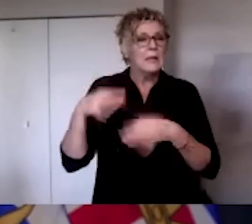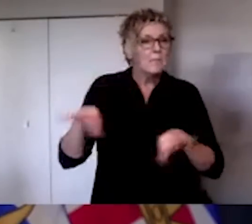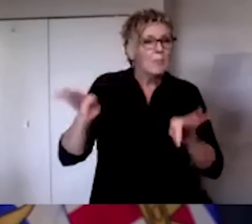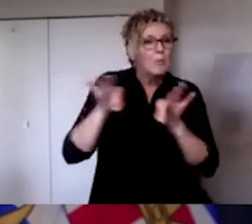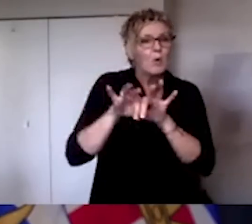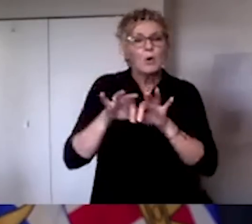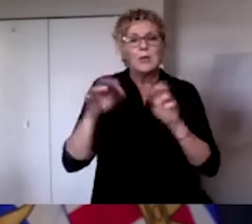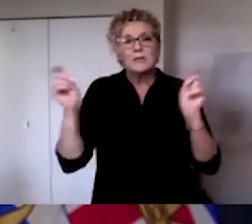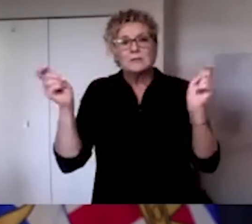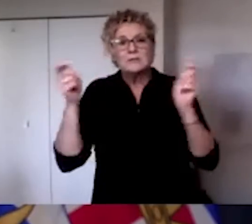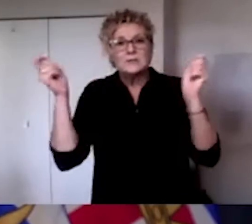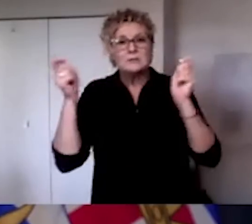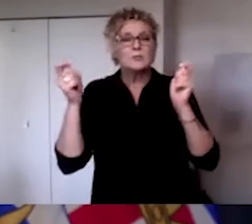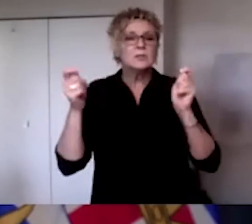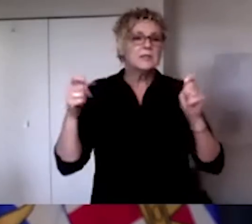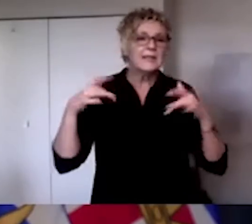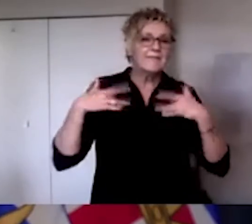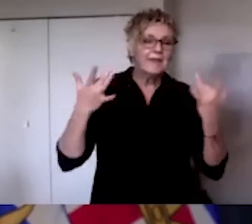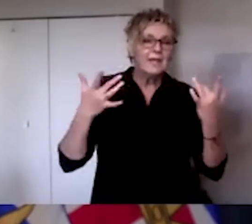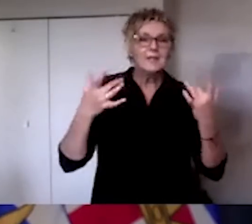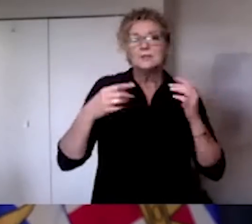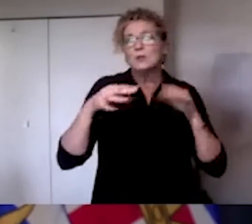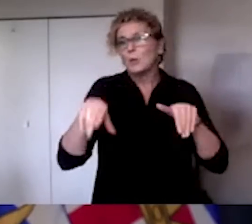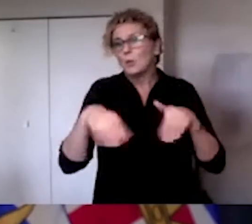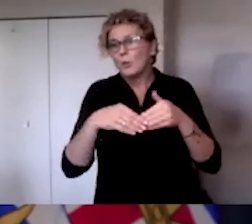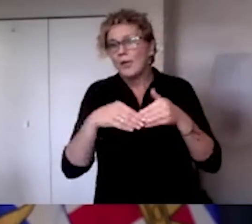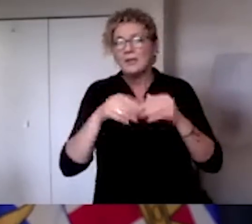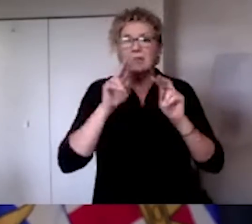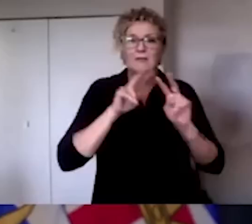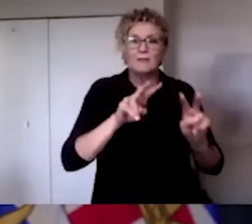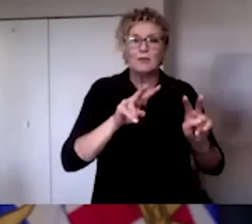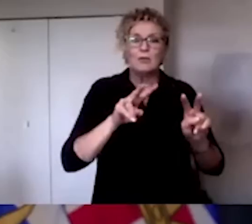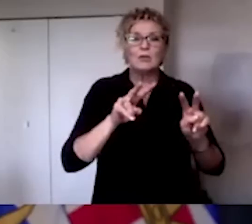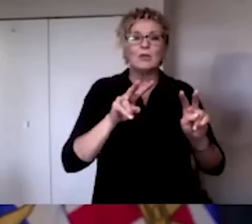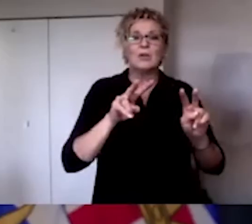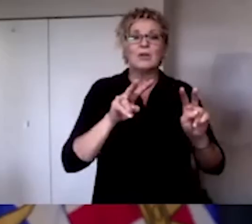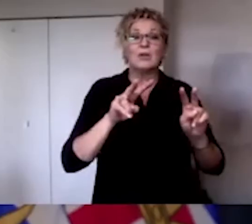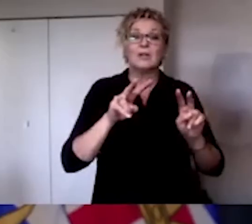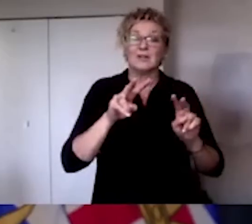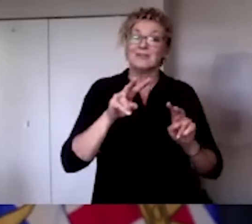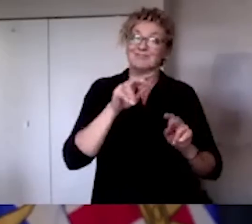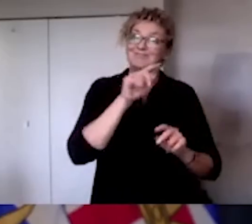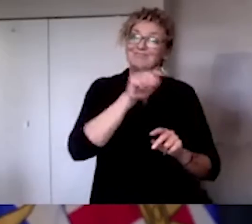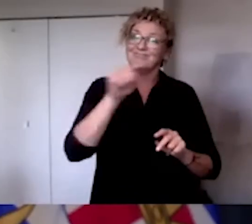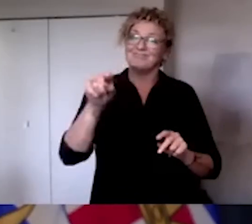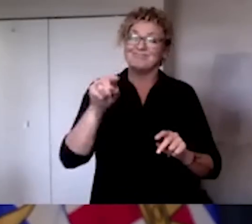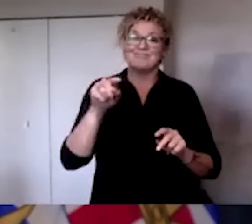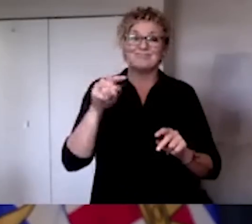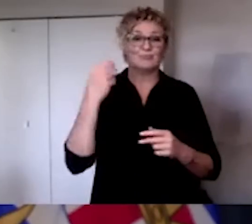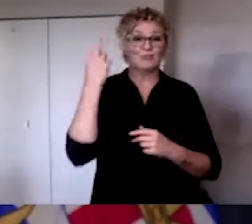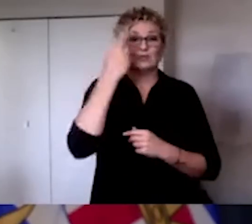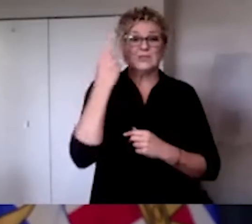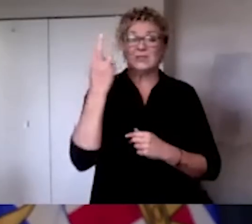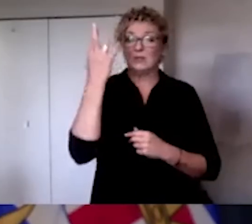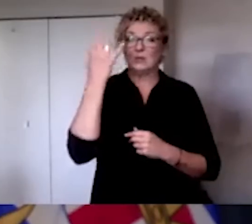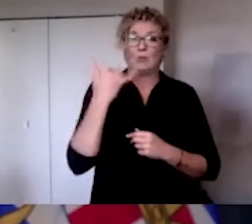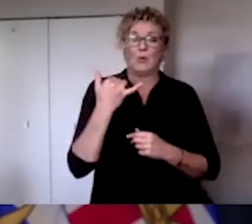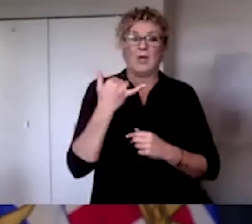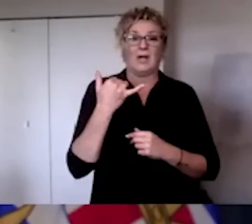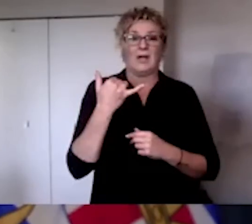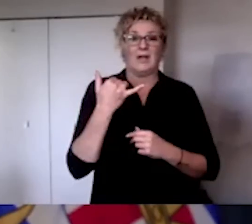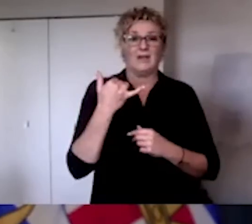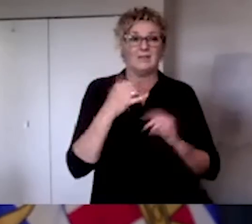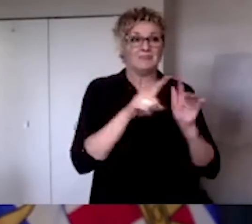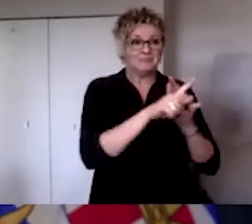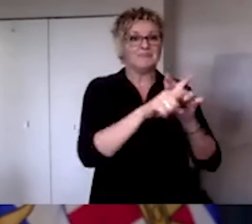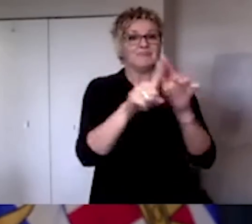transmission in British Columbia now continues to be through events where we're socializing with others, whether in a private home or a